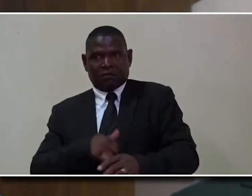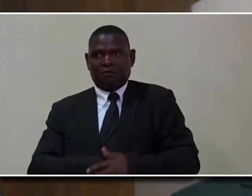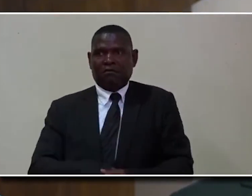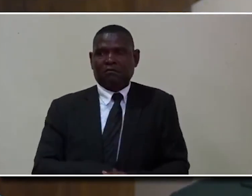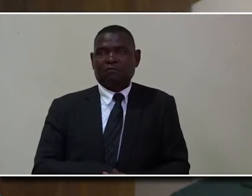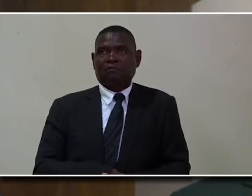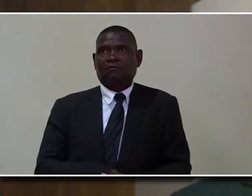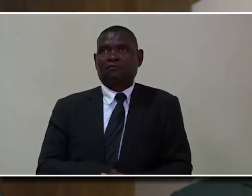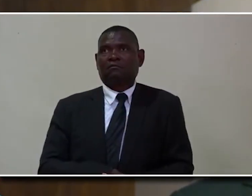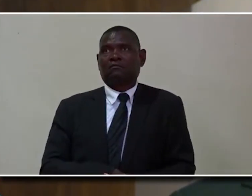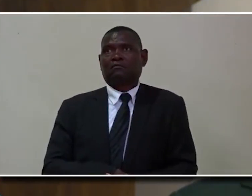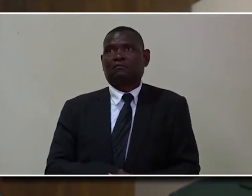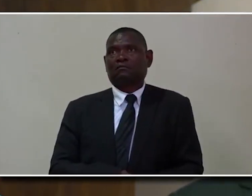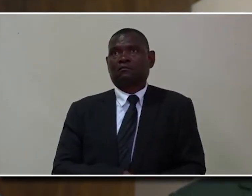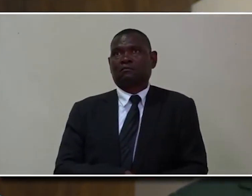So